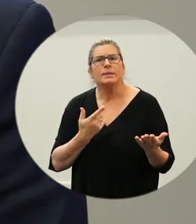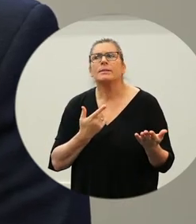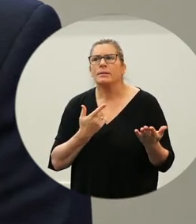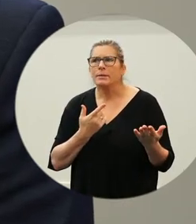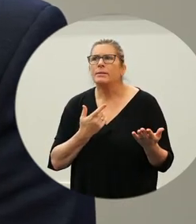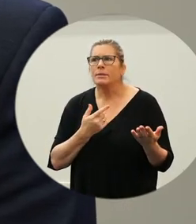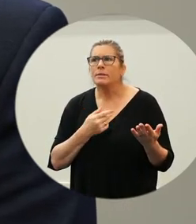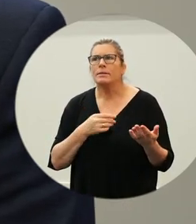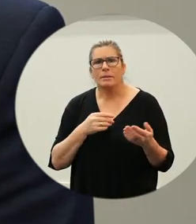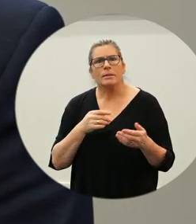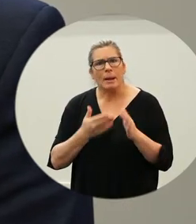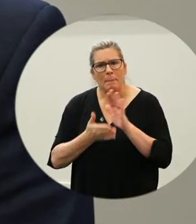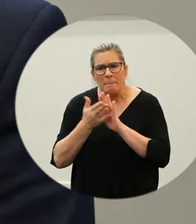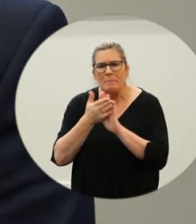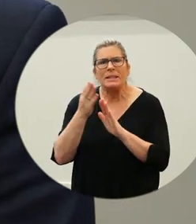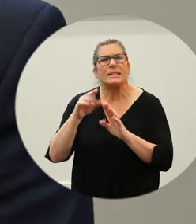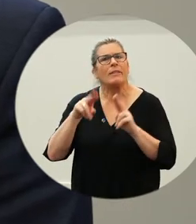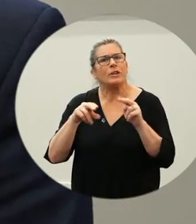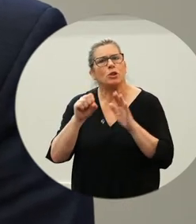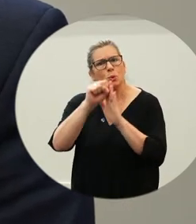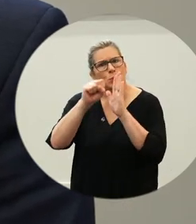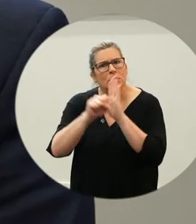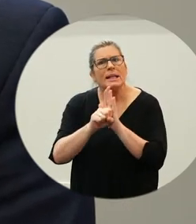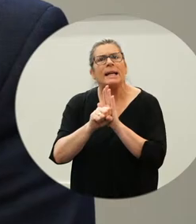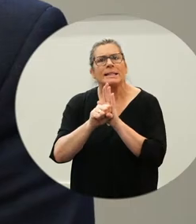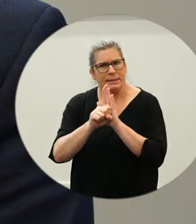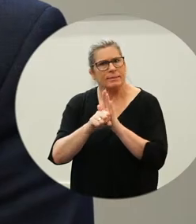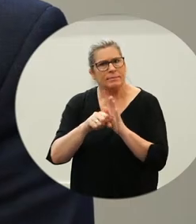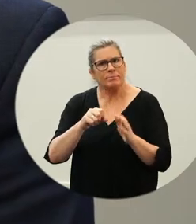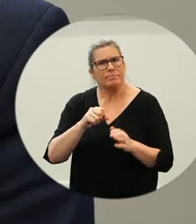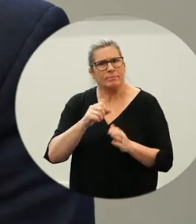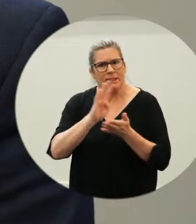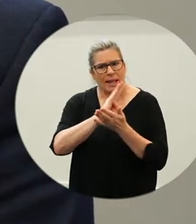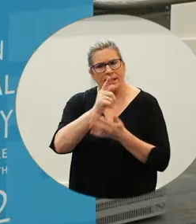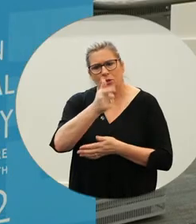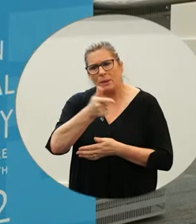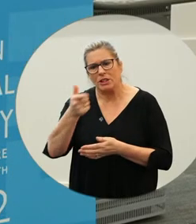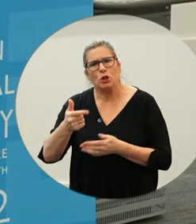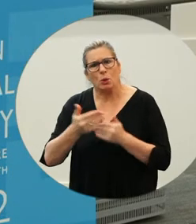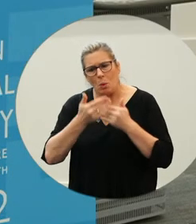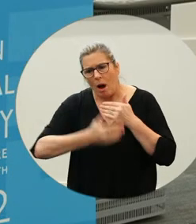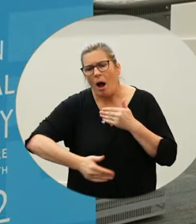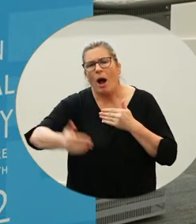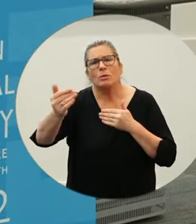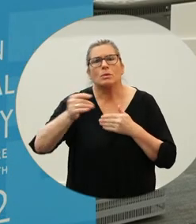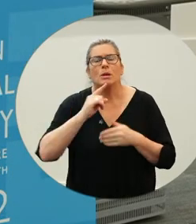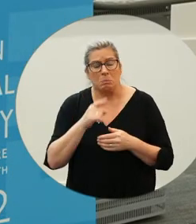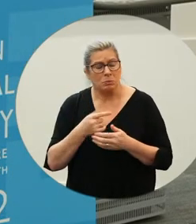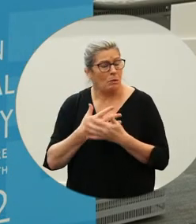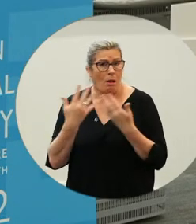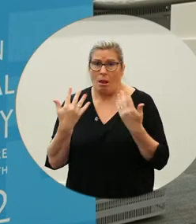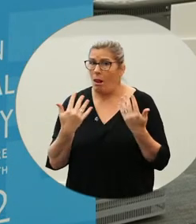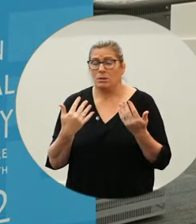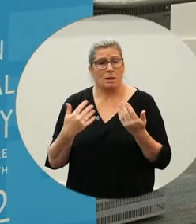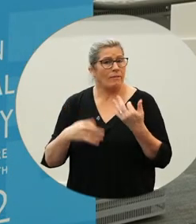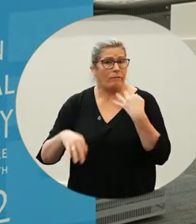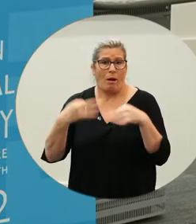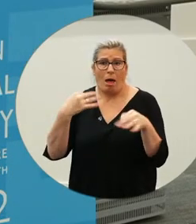element in the building of a new state from 1922 onward. But it has been deeply flawed in many